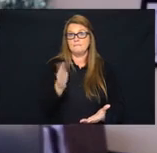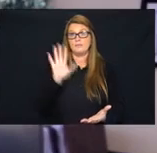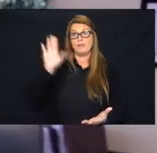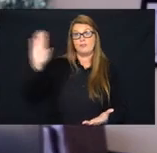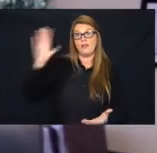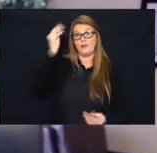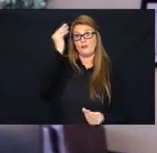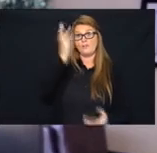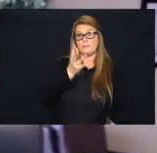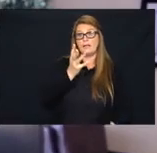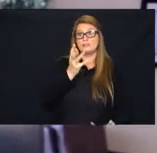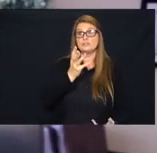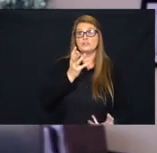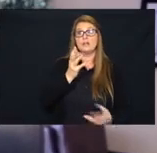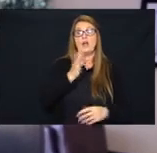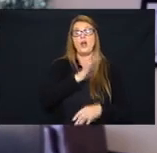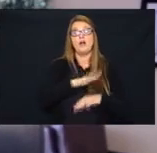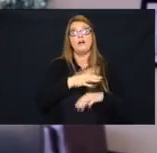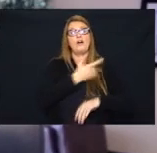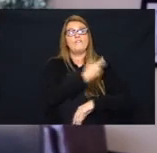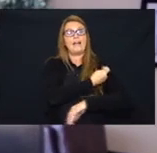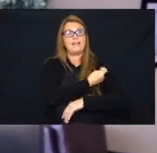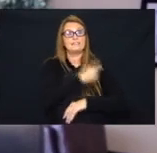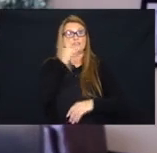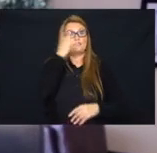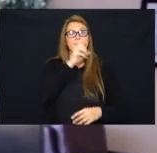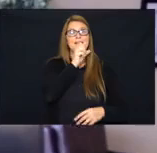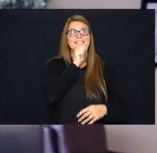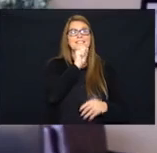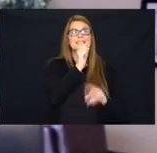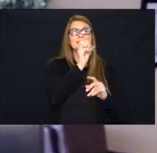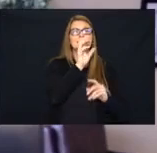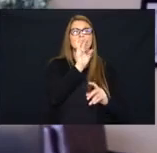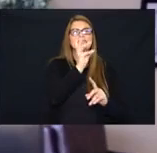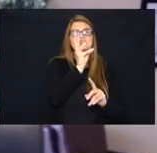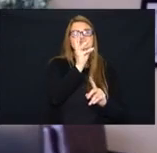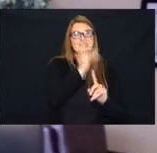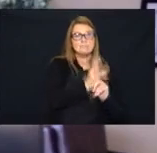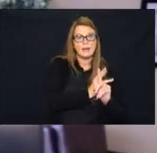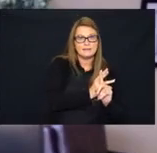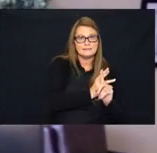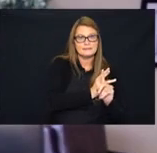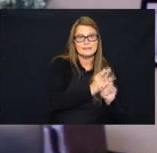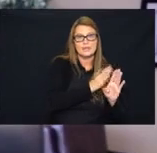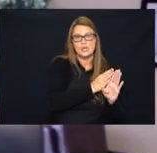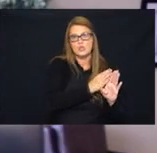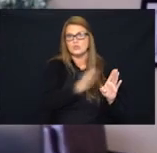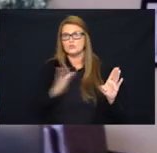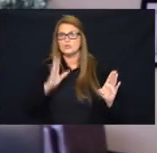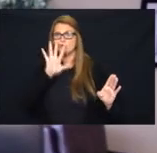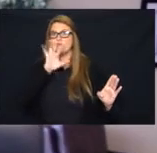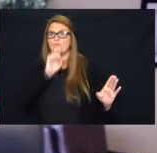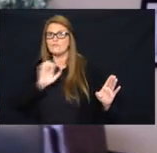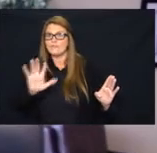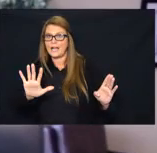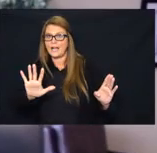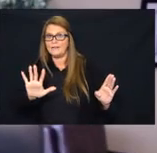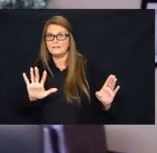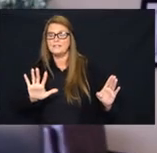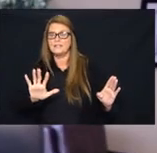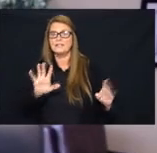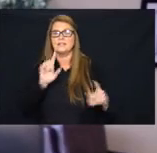data on vaccines in 6-month-olds to 5-year-olds to the FDA on